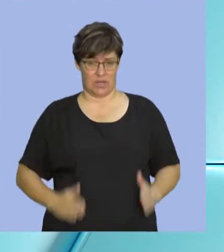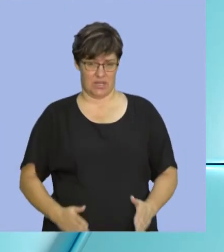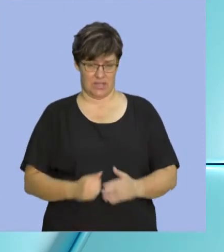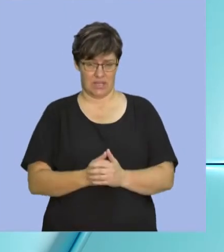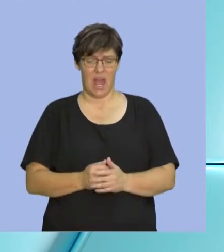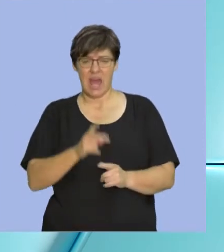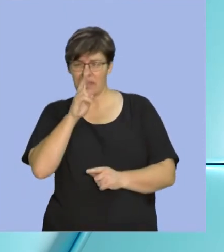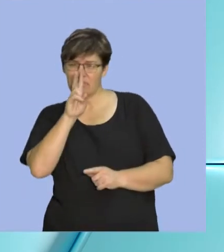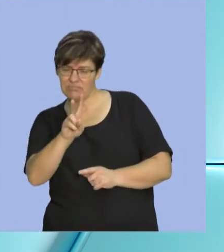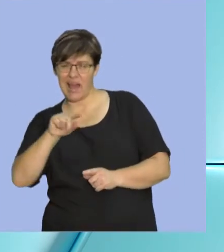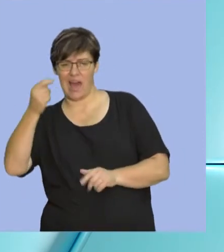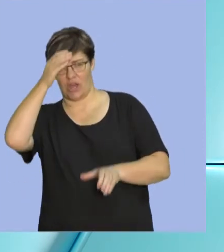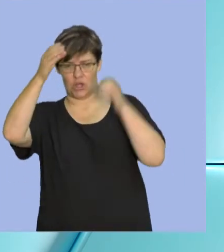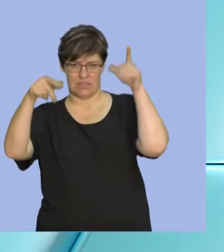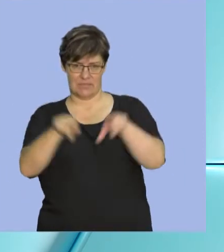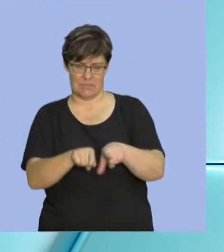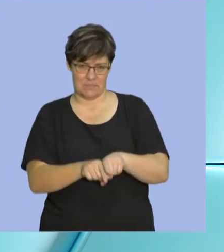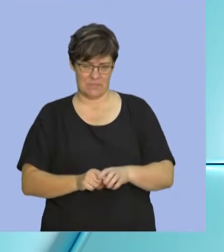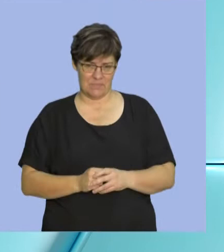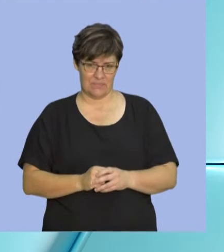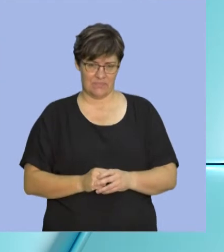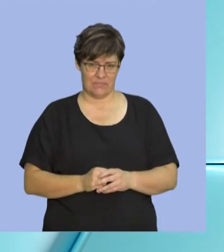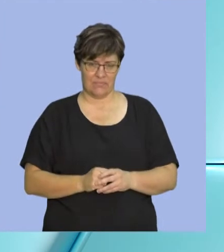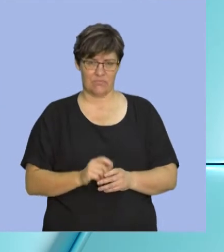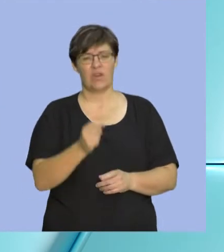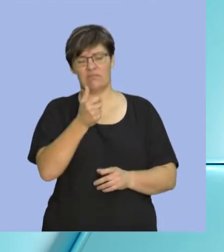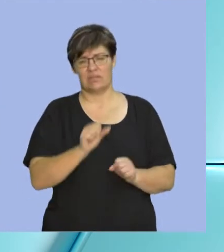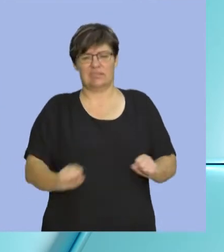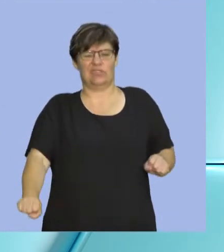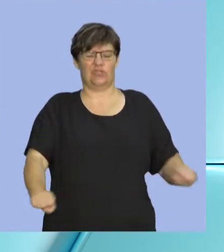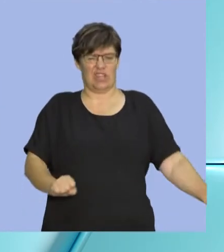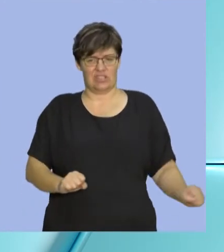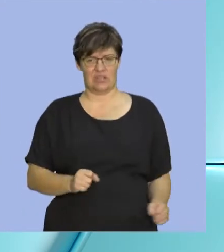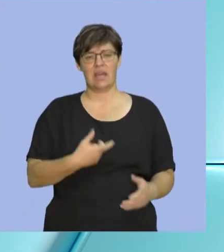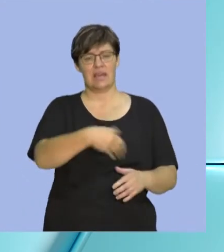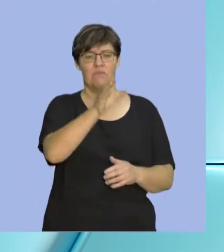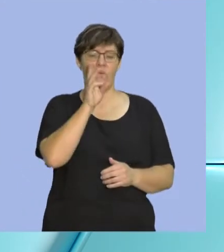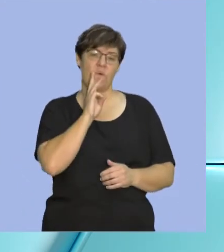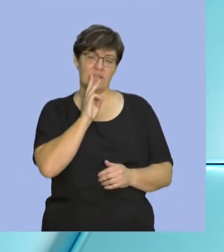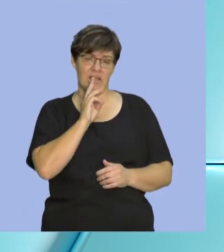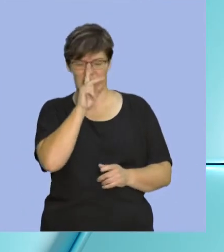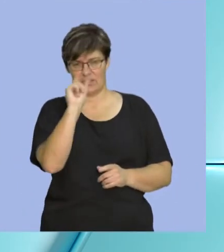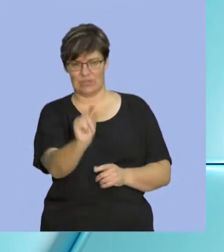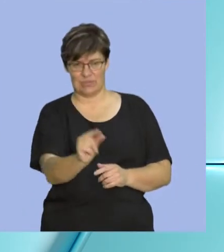other concepts as well. So you guys can have a little stretch break, grab some water, and see you in a bit.